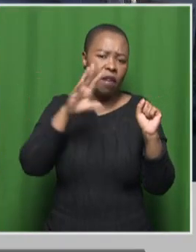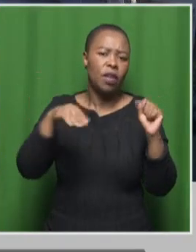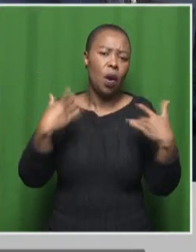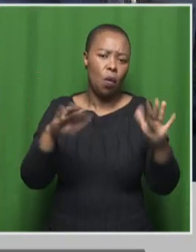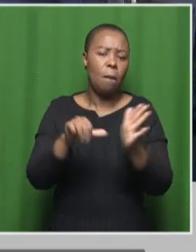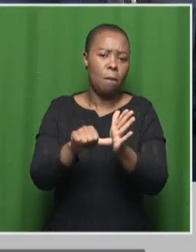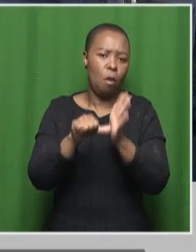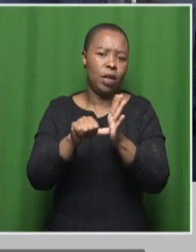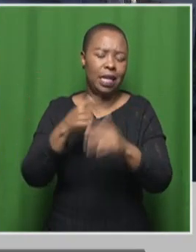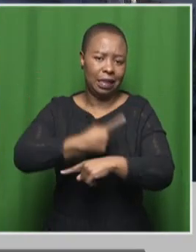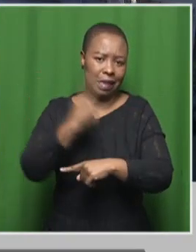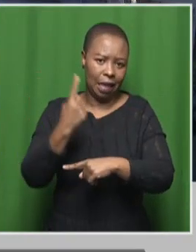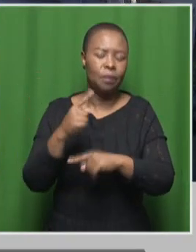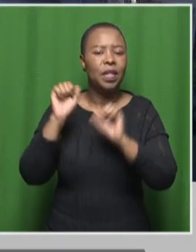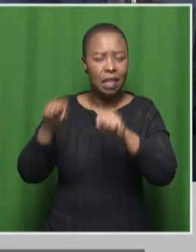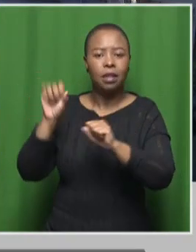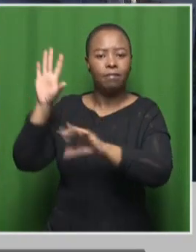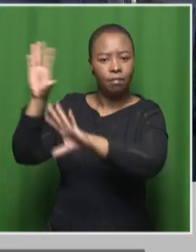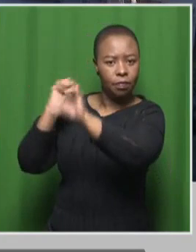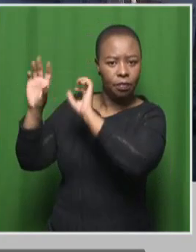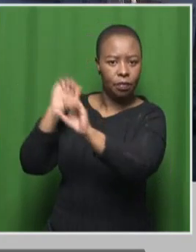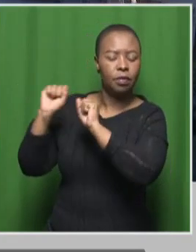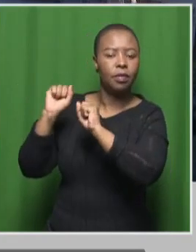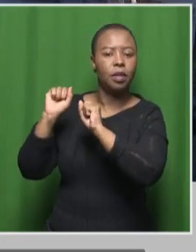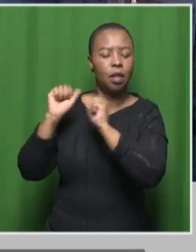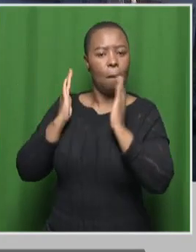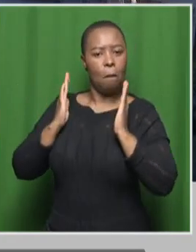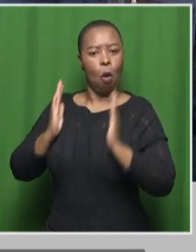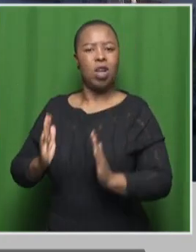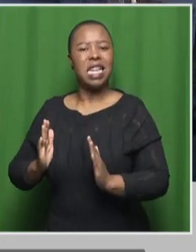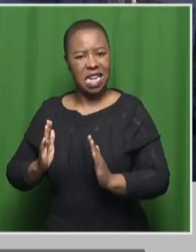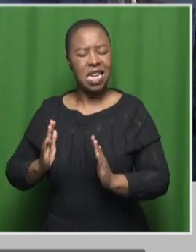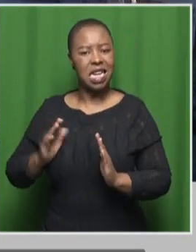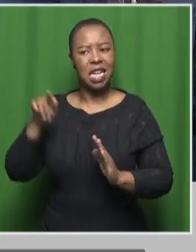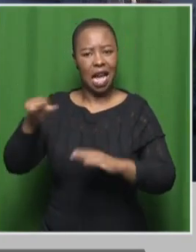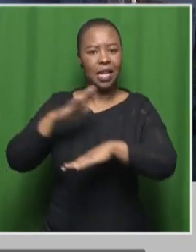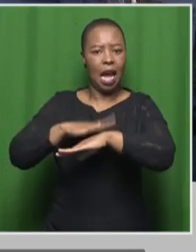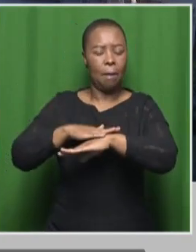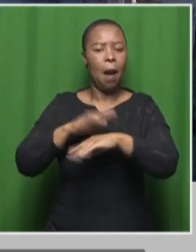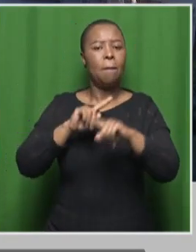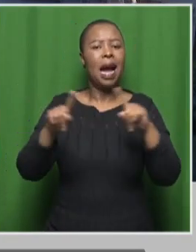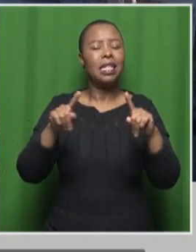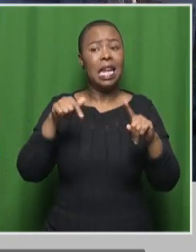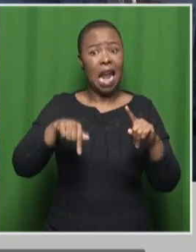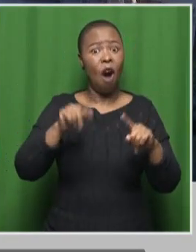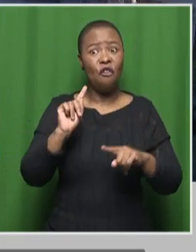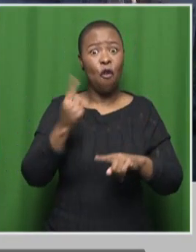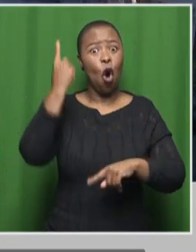been repatriations in a very ad hoc manner. But for the first time, we have got these